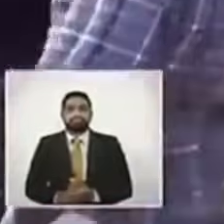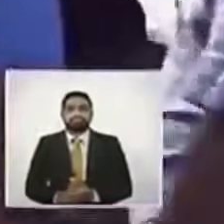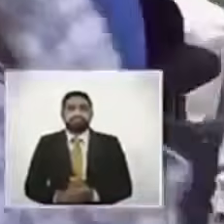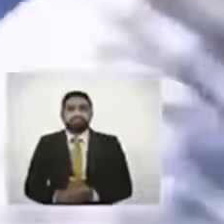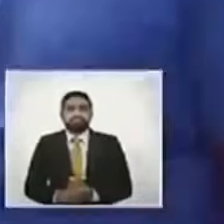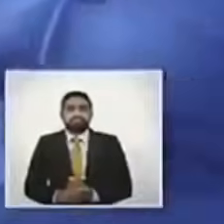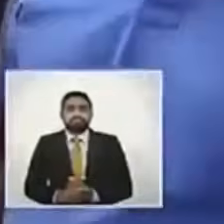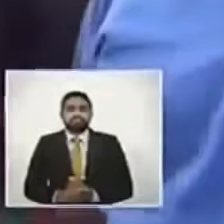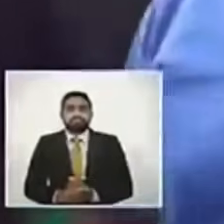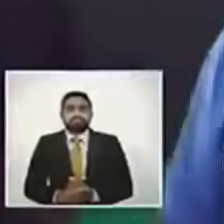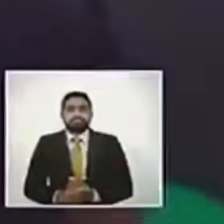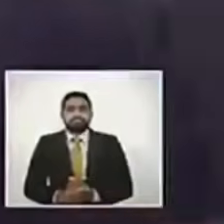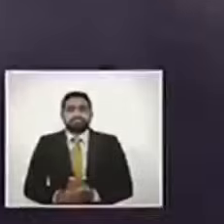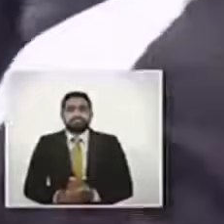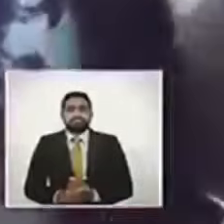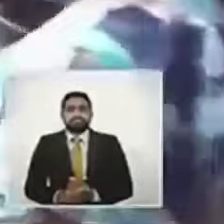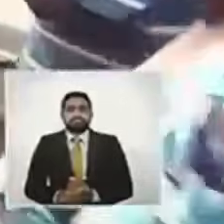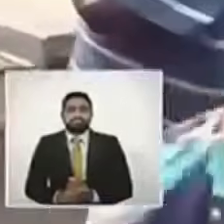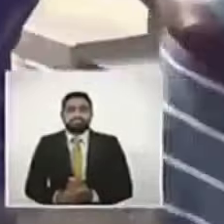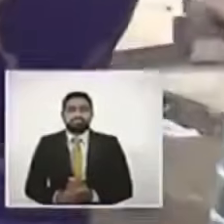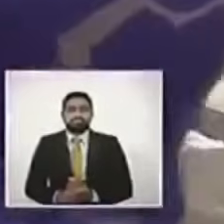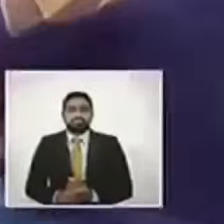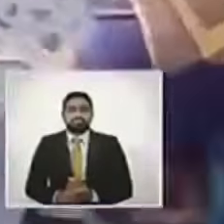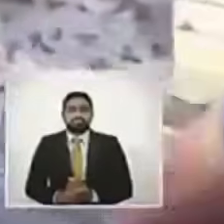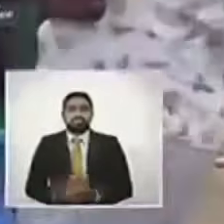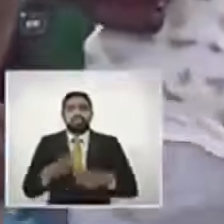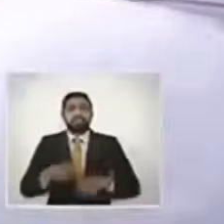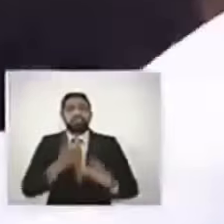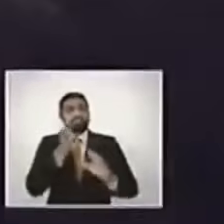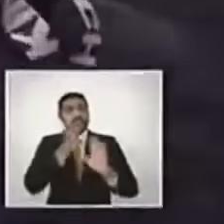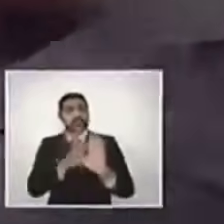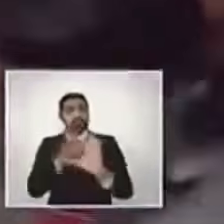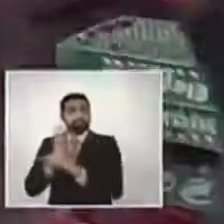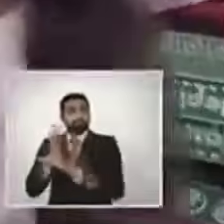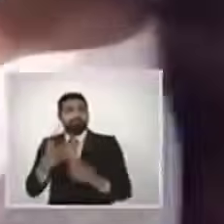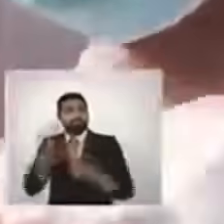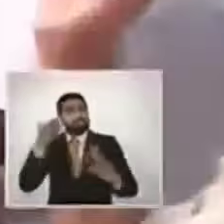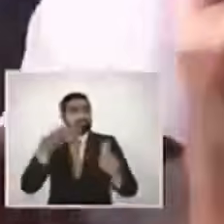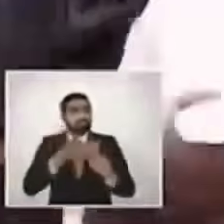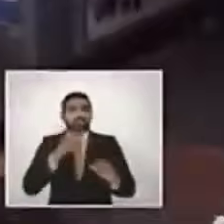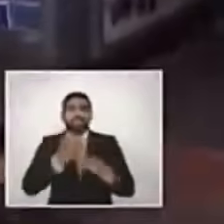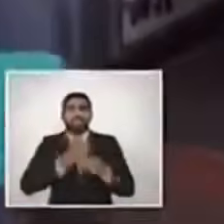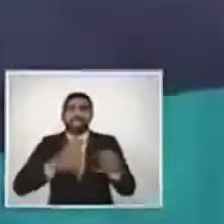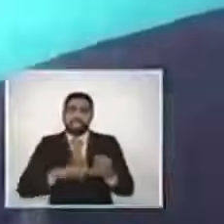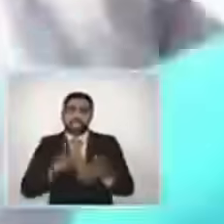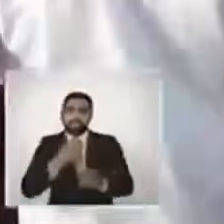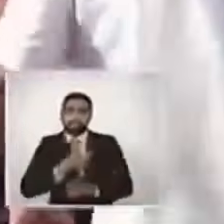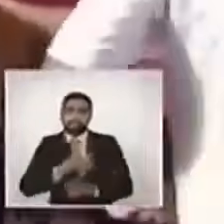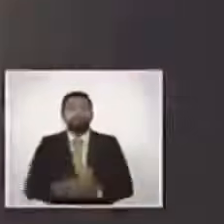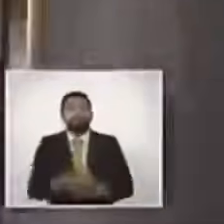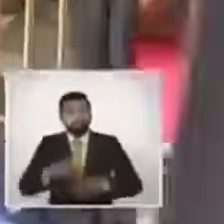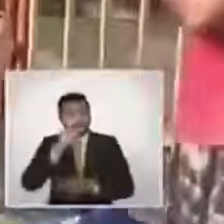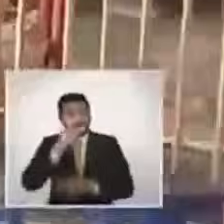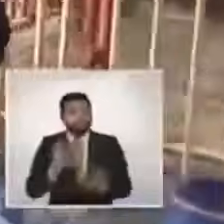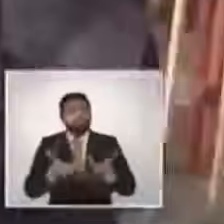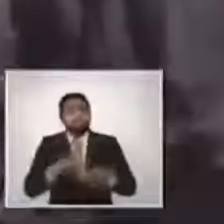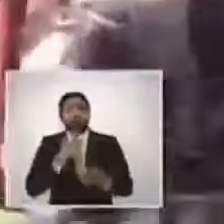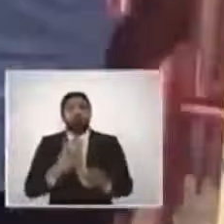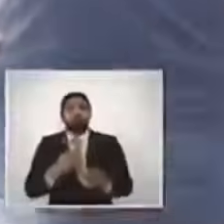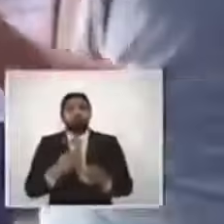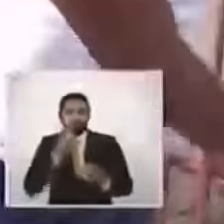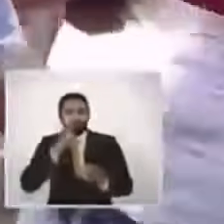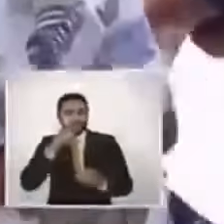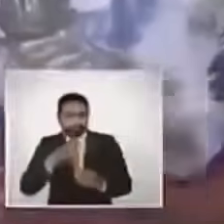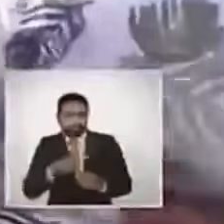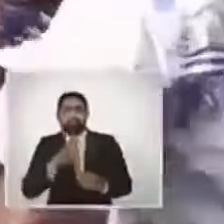Long queues to purchase gas were observed even today. This was the situation at an authorized gas dealership situated opposite the Rankoth temple in